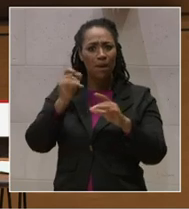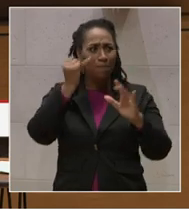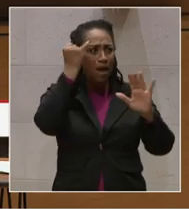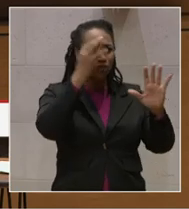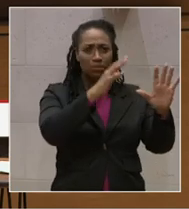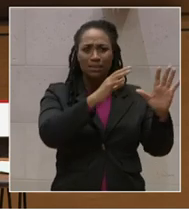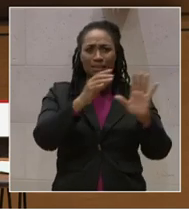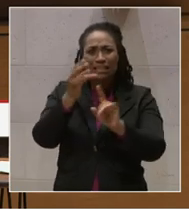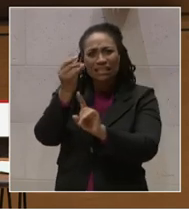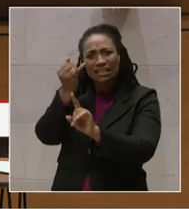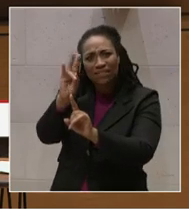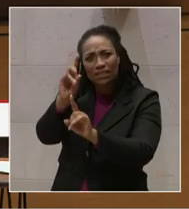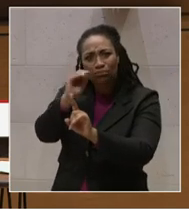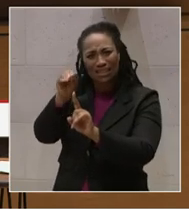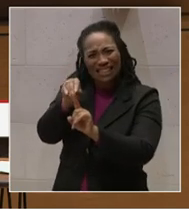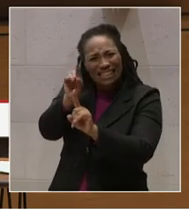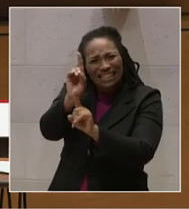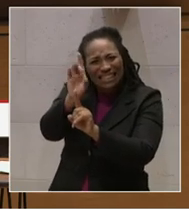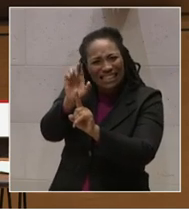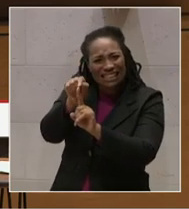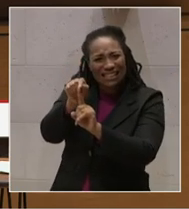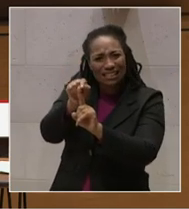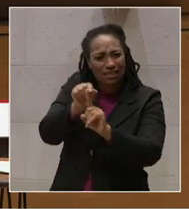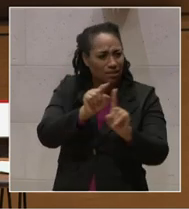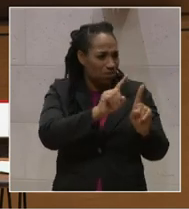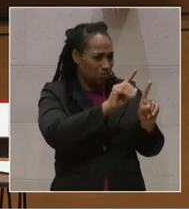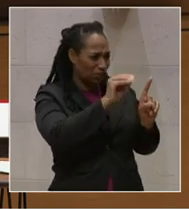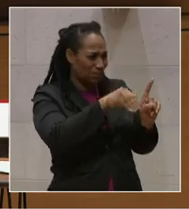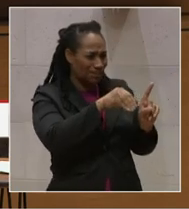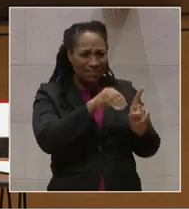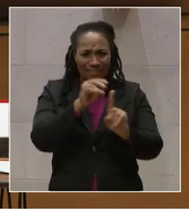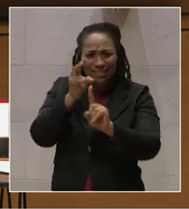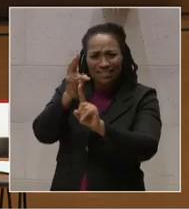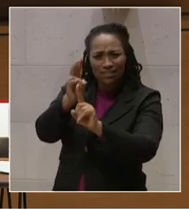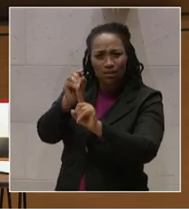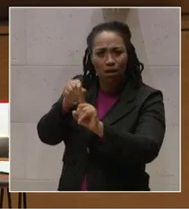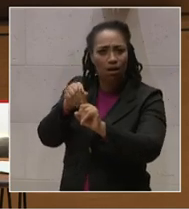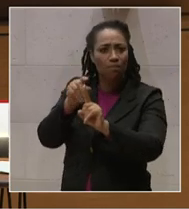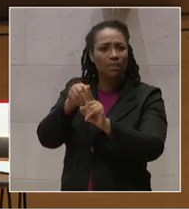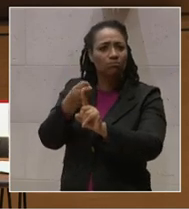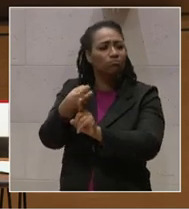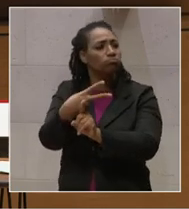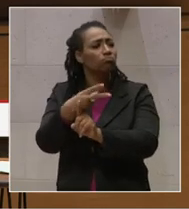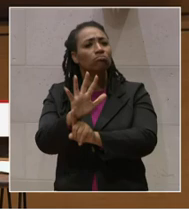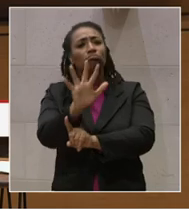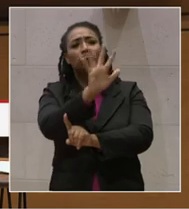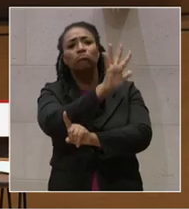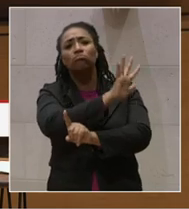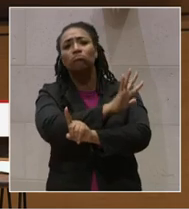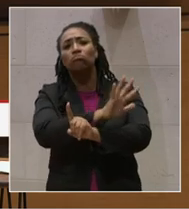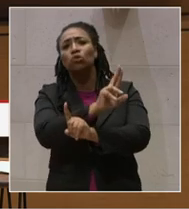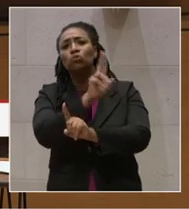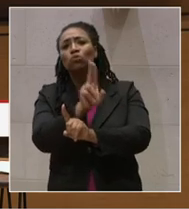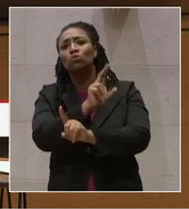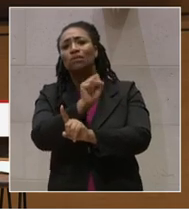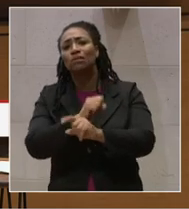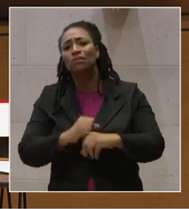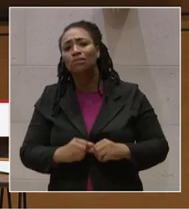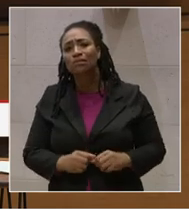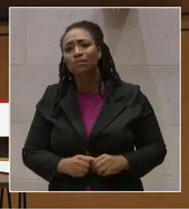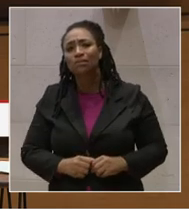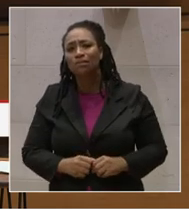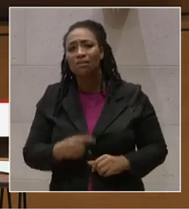dramatically and have representation not only in the housing, the people that we're trying to house, but also in the business community that's trying to house